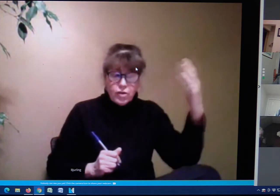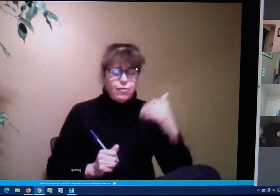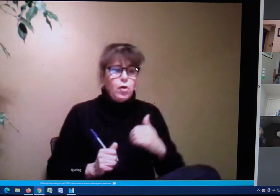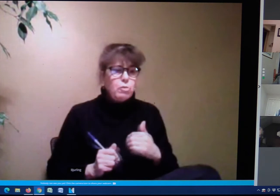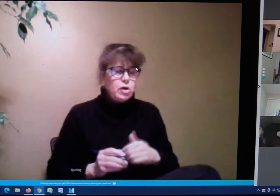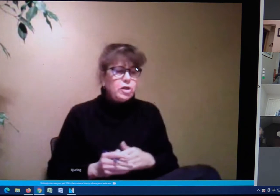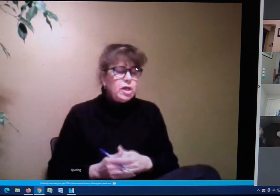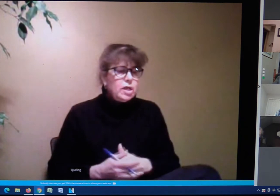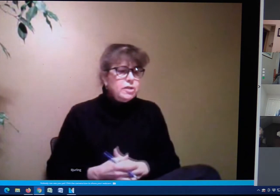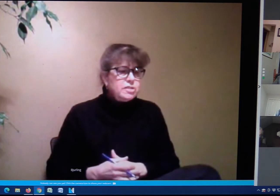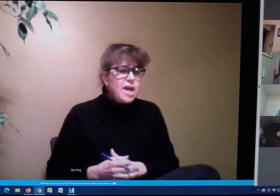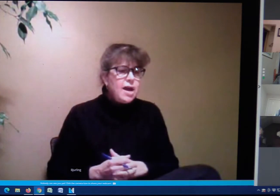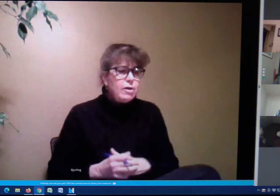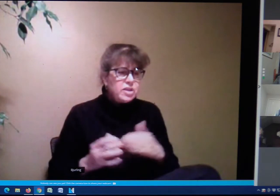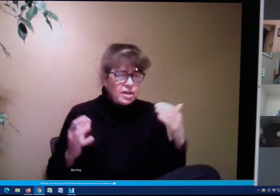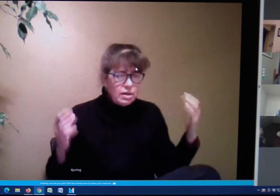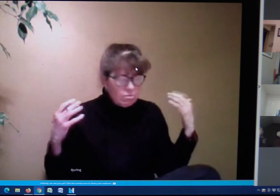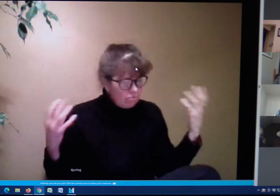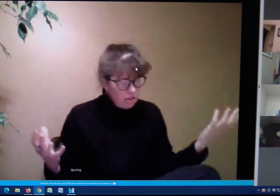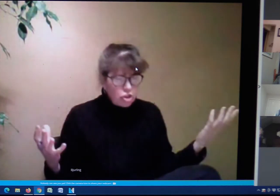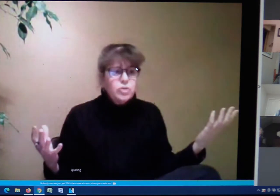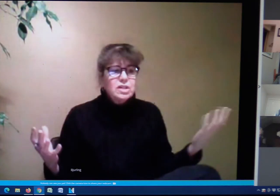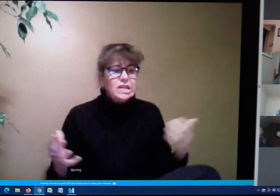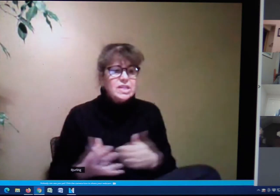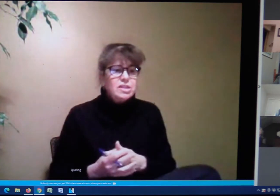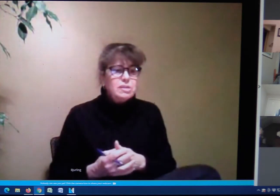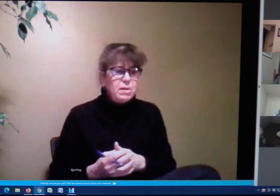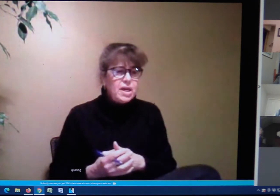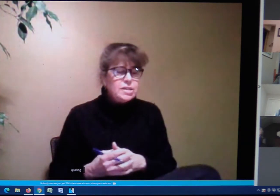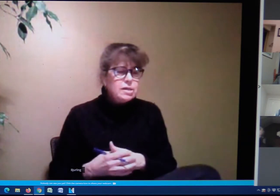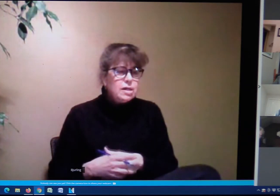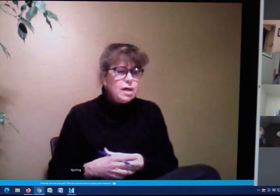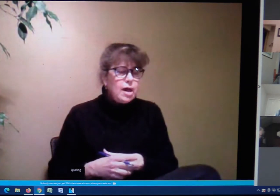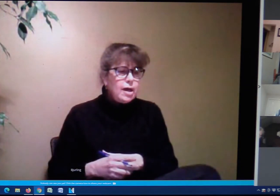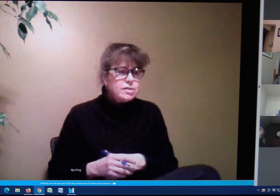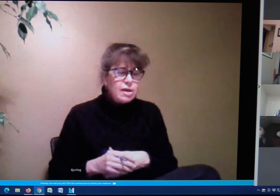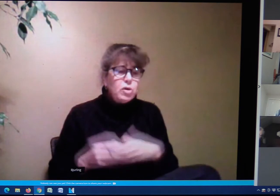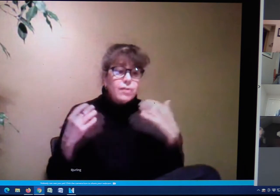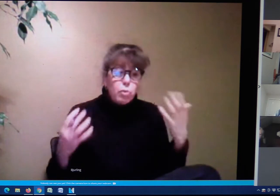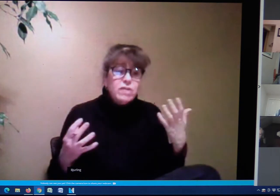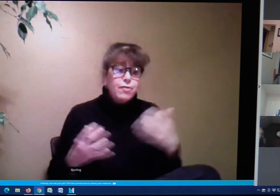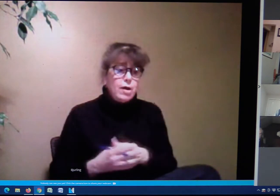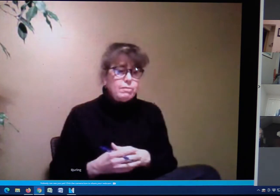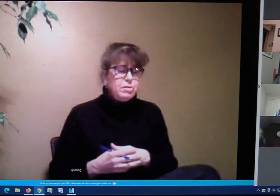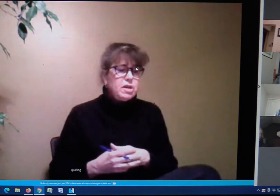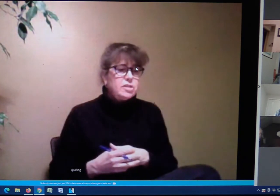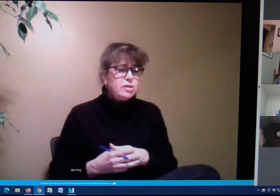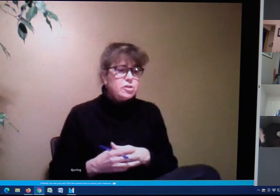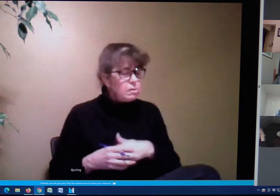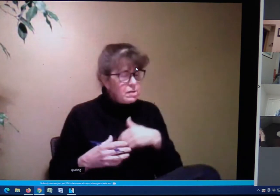Consequently, moving forward, the town can assuredly anticipate somewhat of a